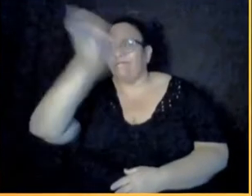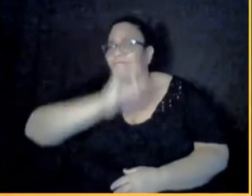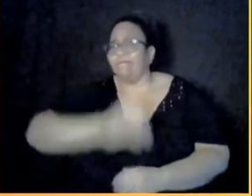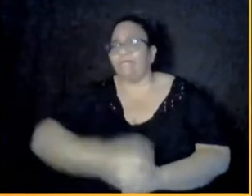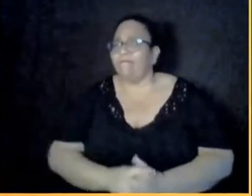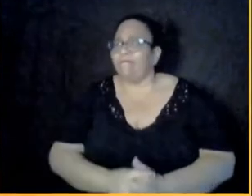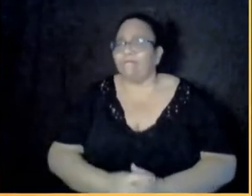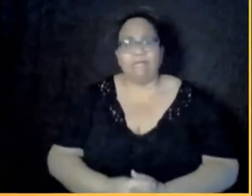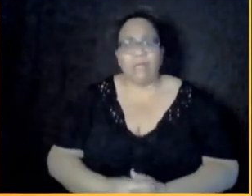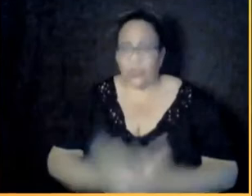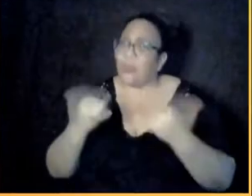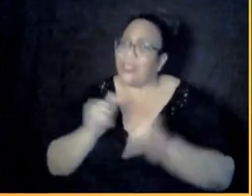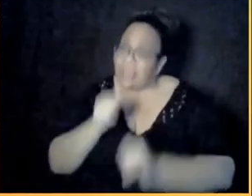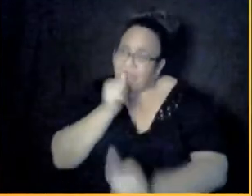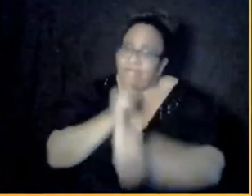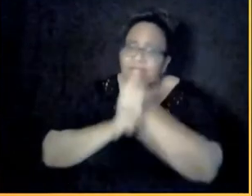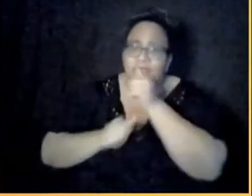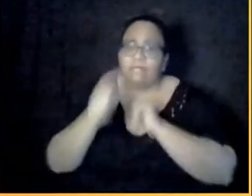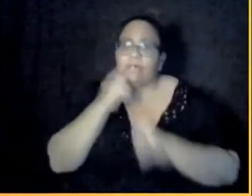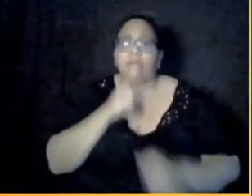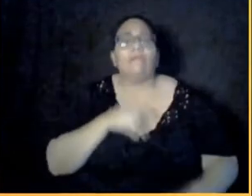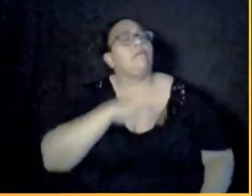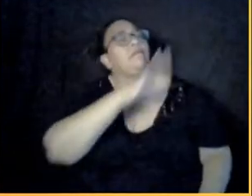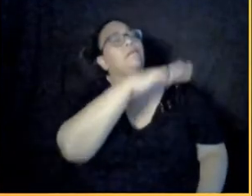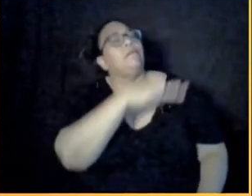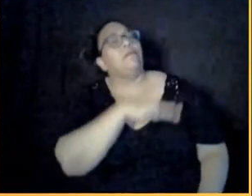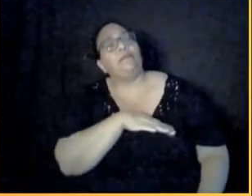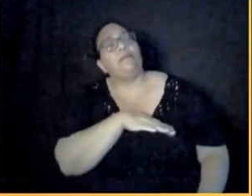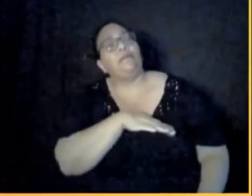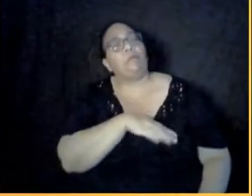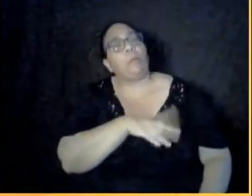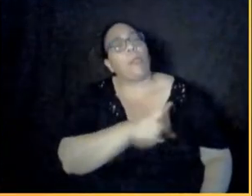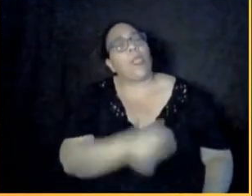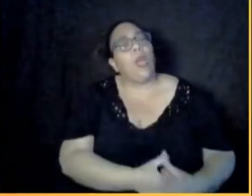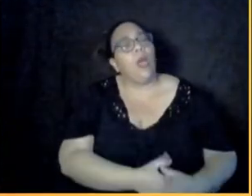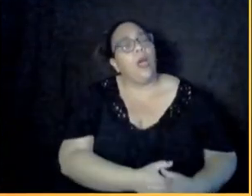So we're still going through it. What do you have to say to people who